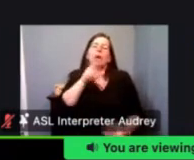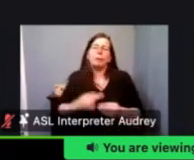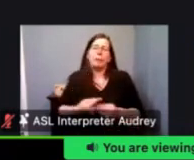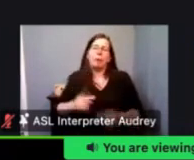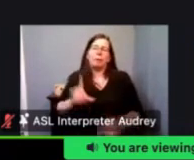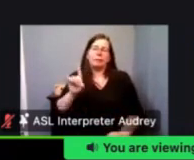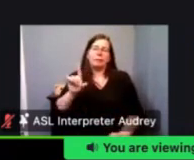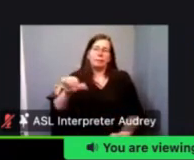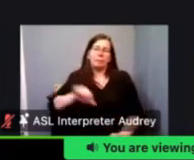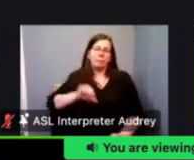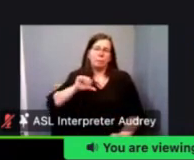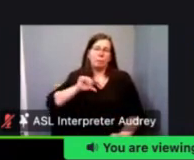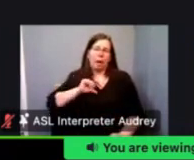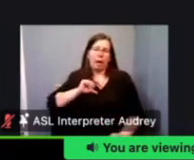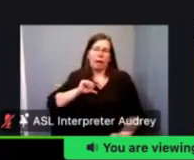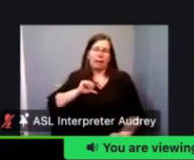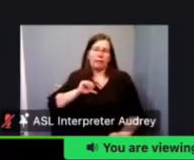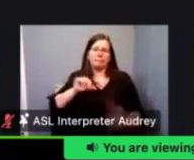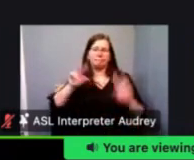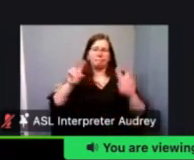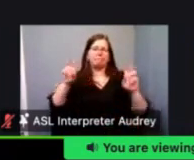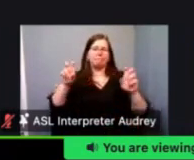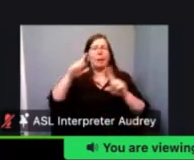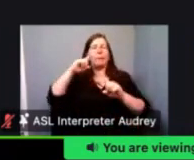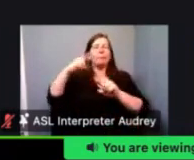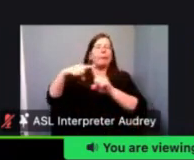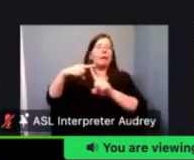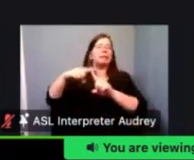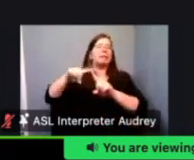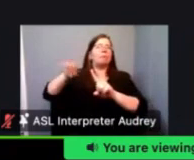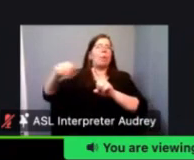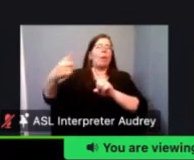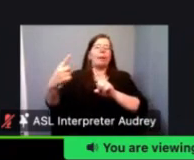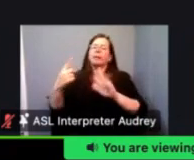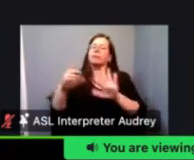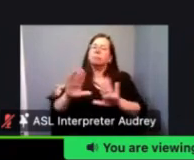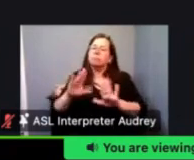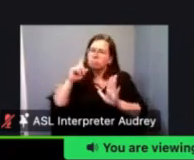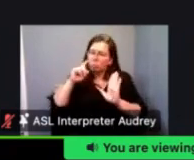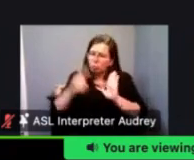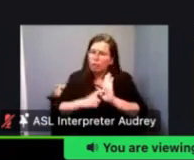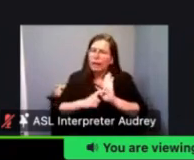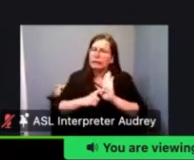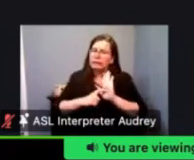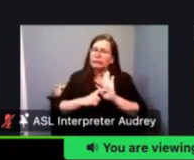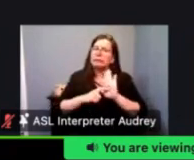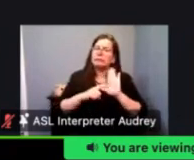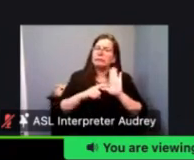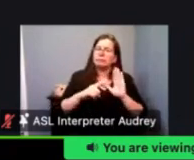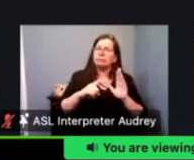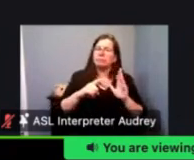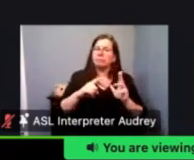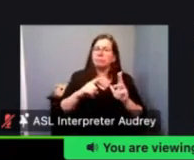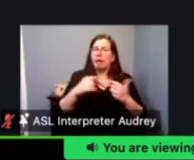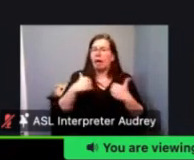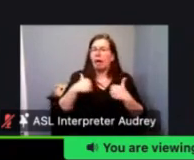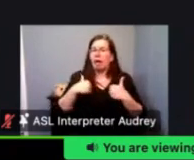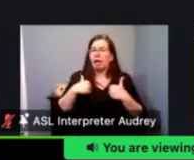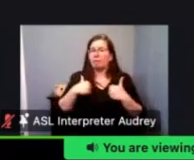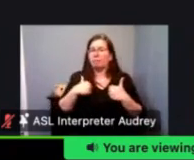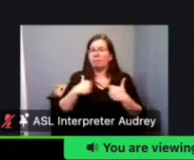it's toxic positivity. It's important to acknowledge the losses and the gifts of our disability. So taking